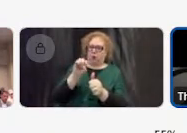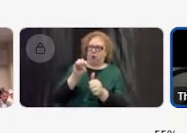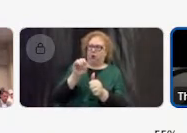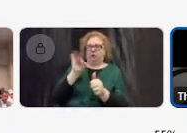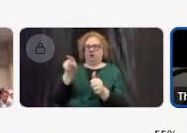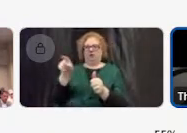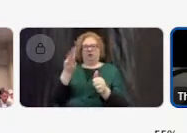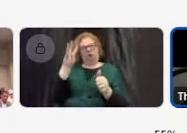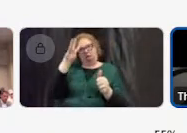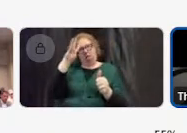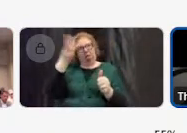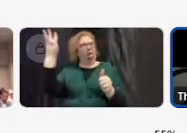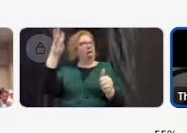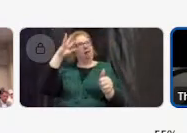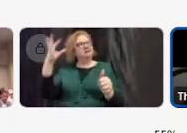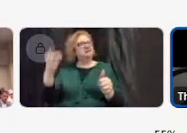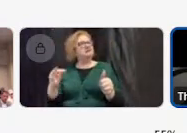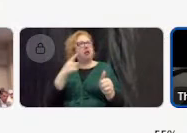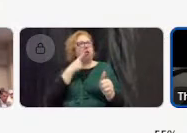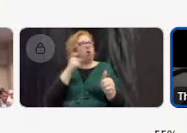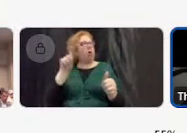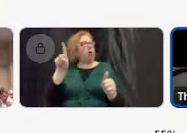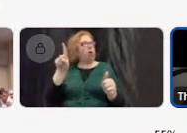could add to that,